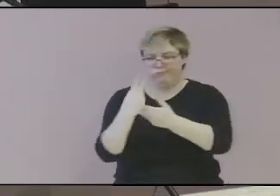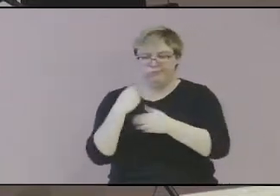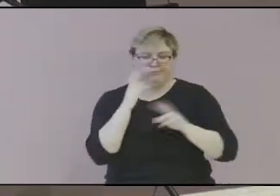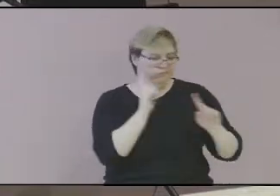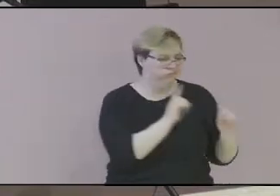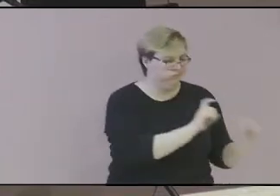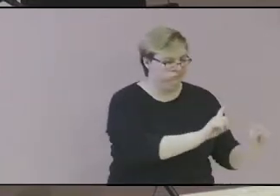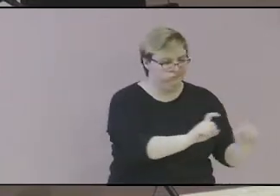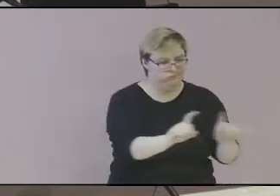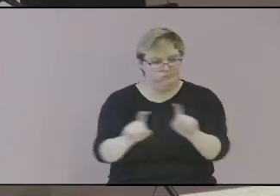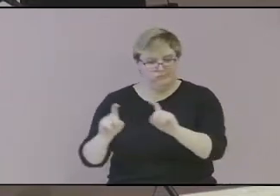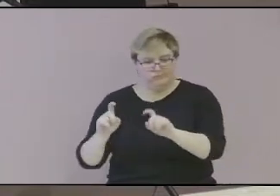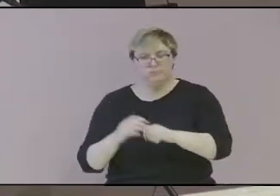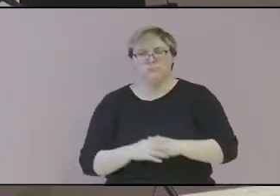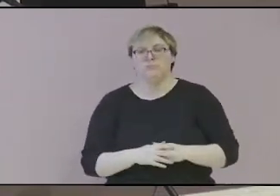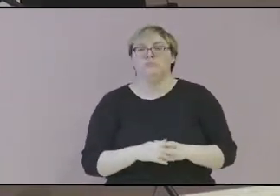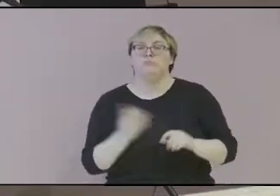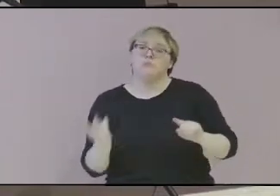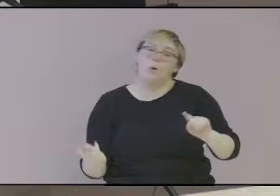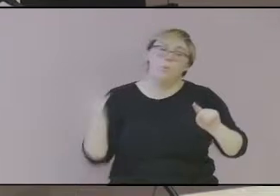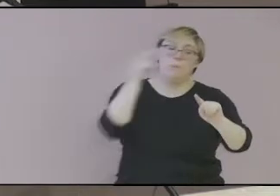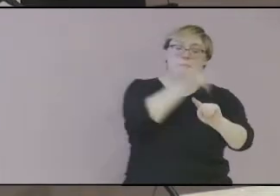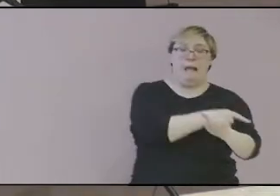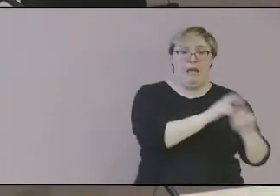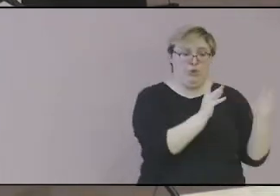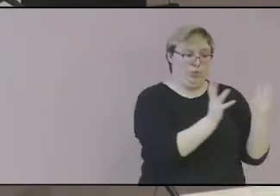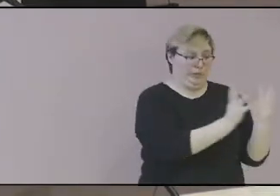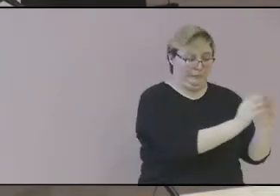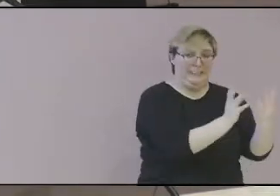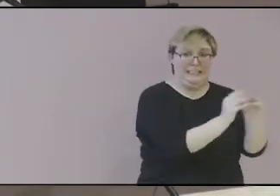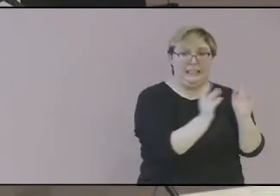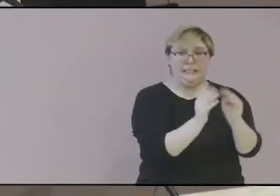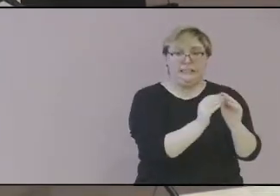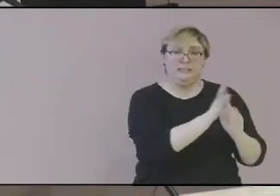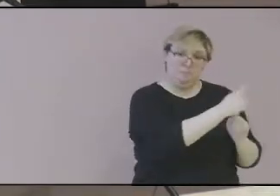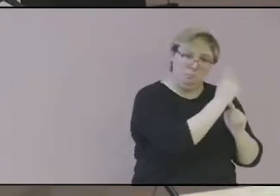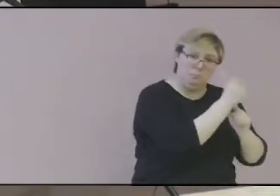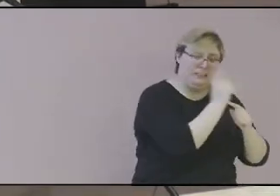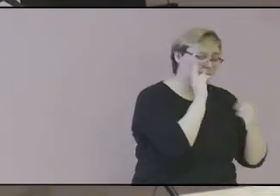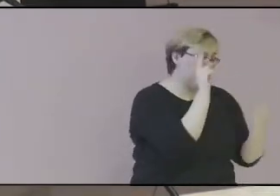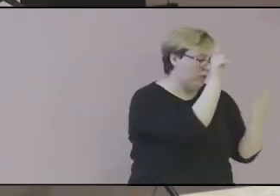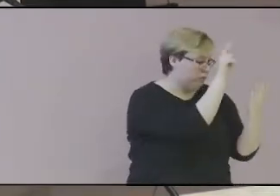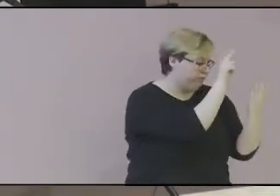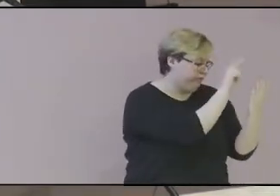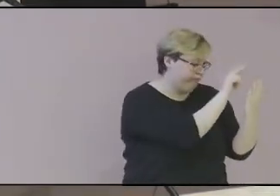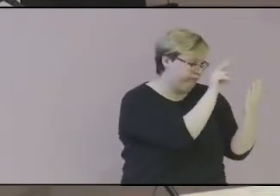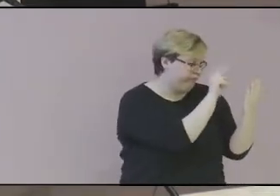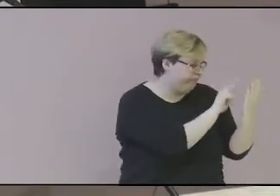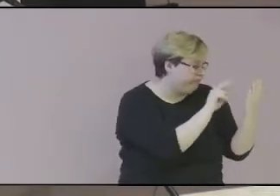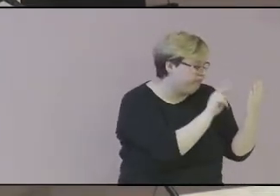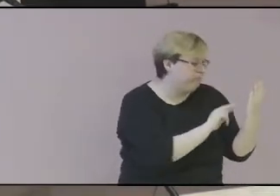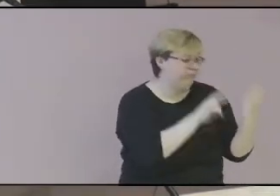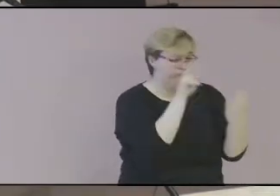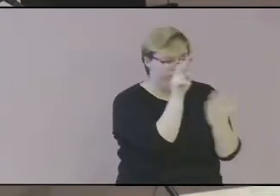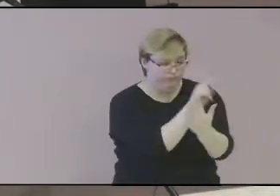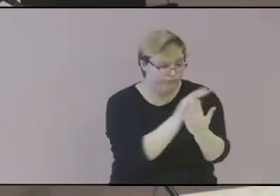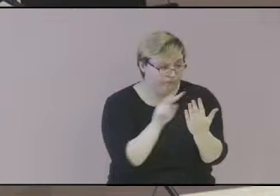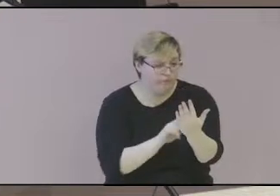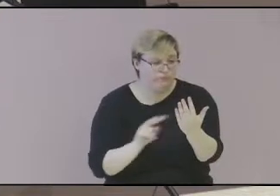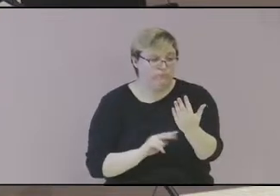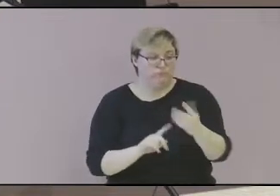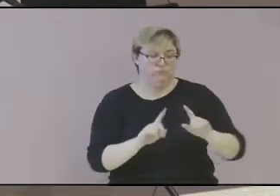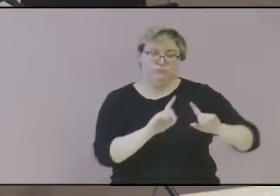review task force minutes, correspondence, hospital tabletop exercises, and other